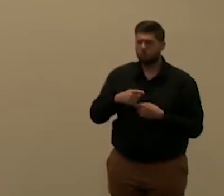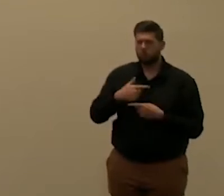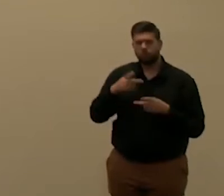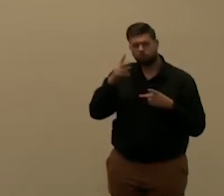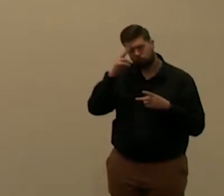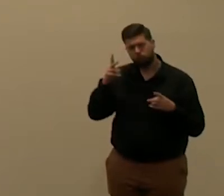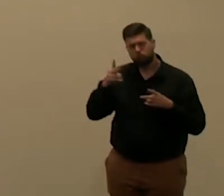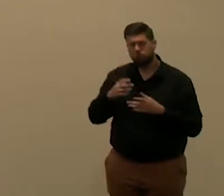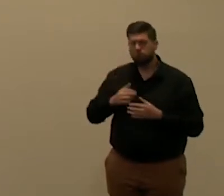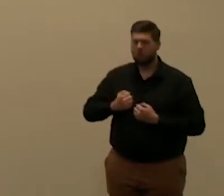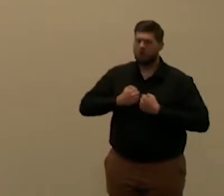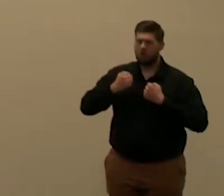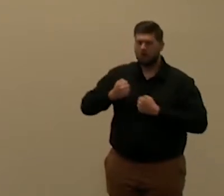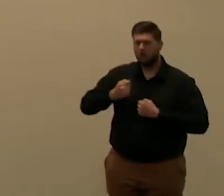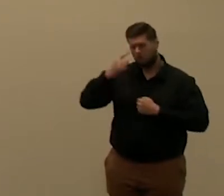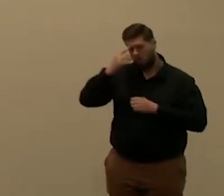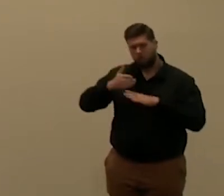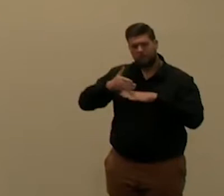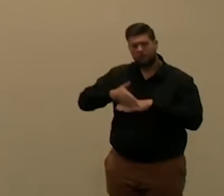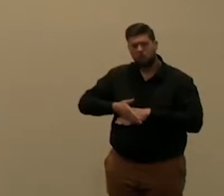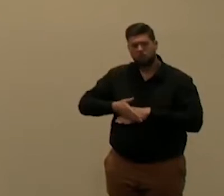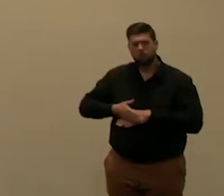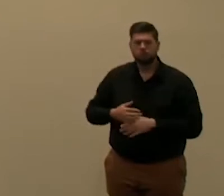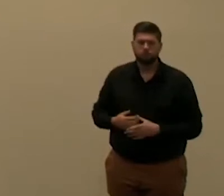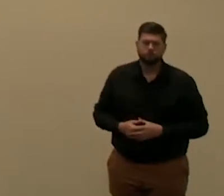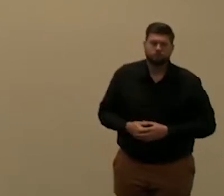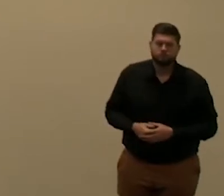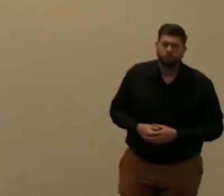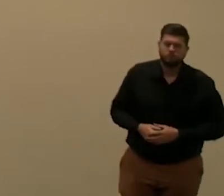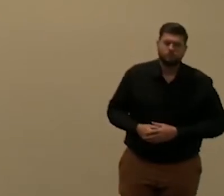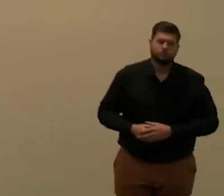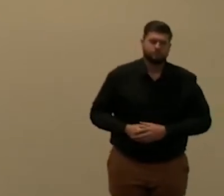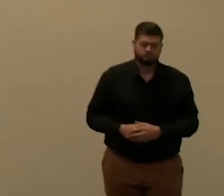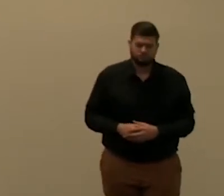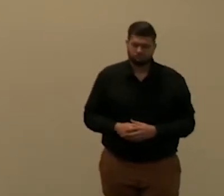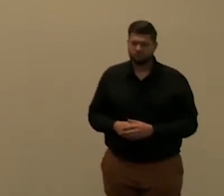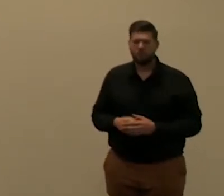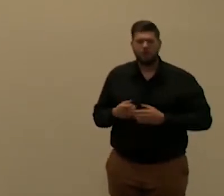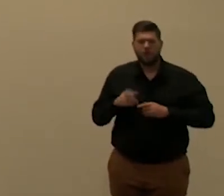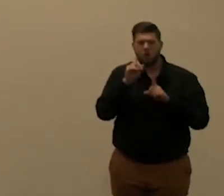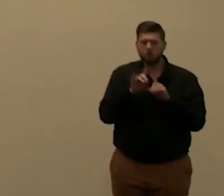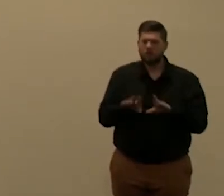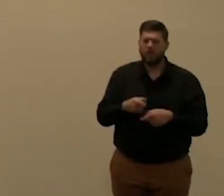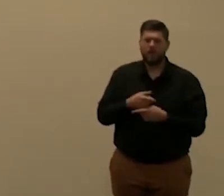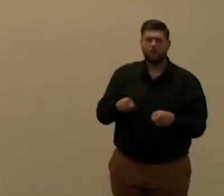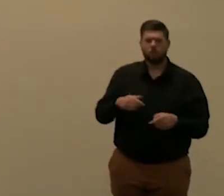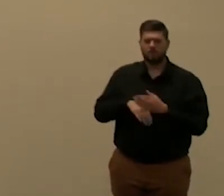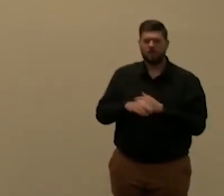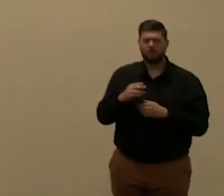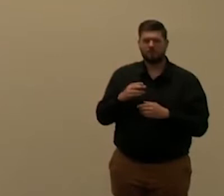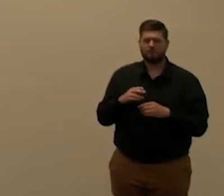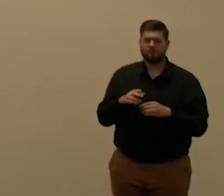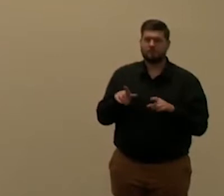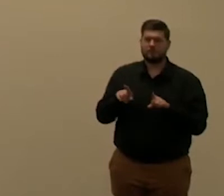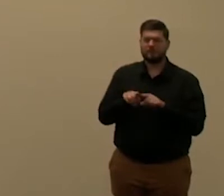load by showing everyone in the same room. What are presentations that we're going to have?